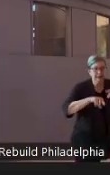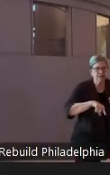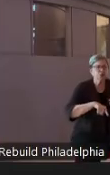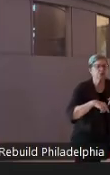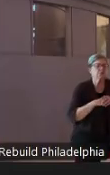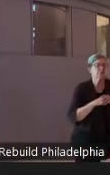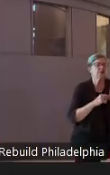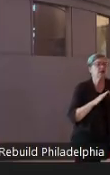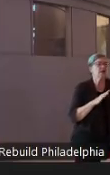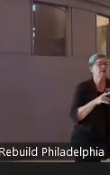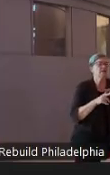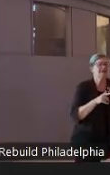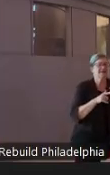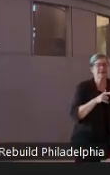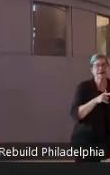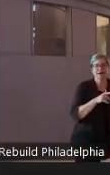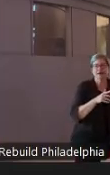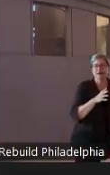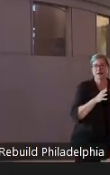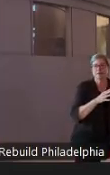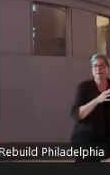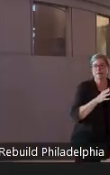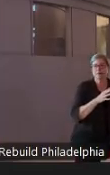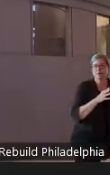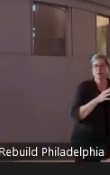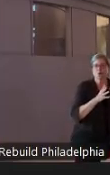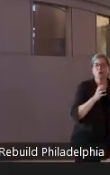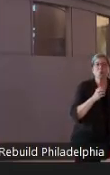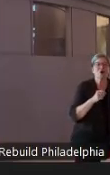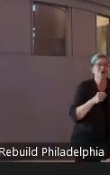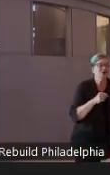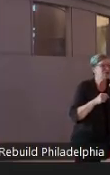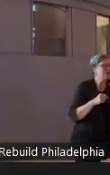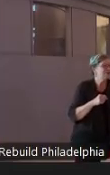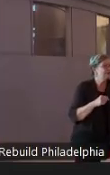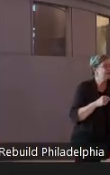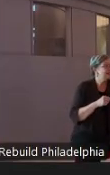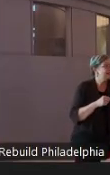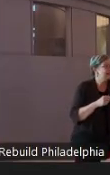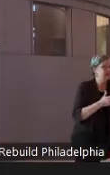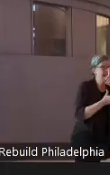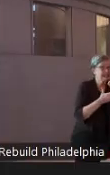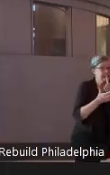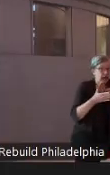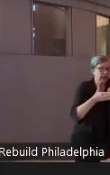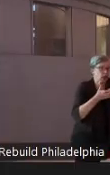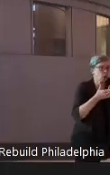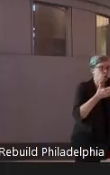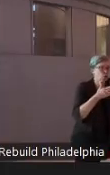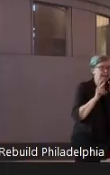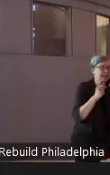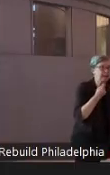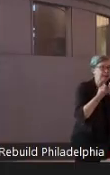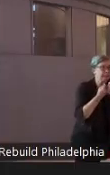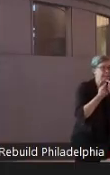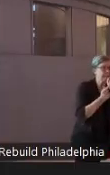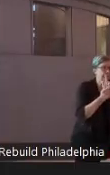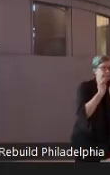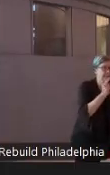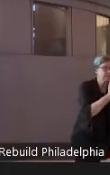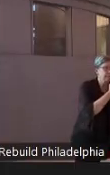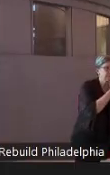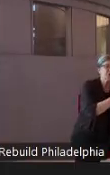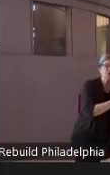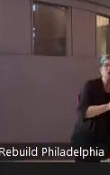questions. And then we really want to give you a chance to get up close and personal with the design team. Okay, so you'll see